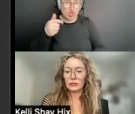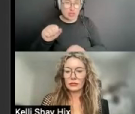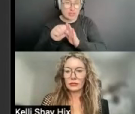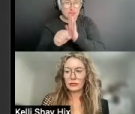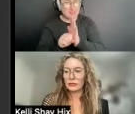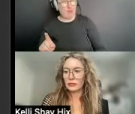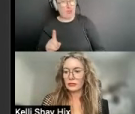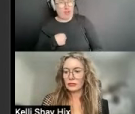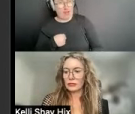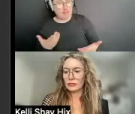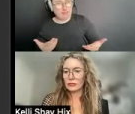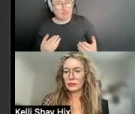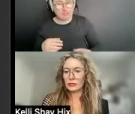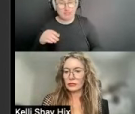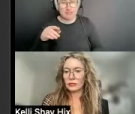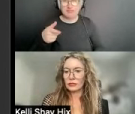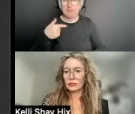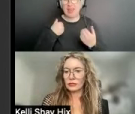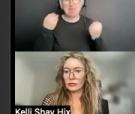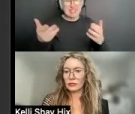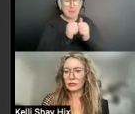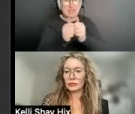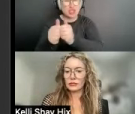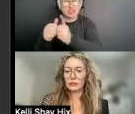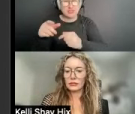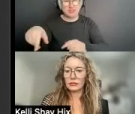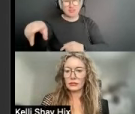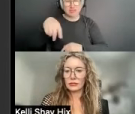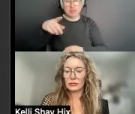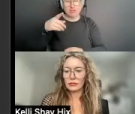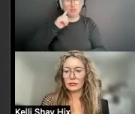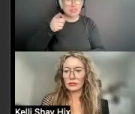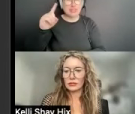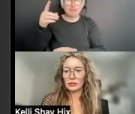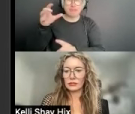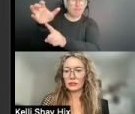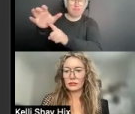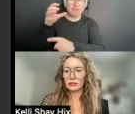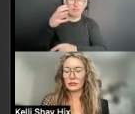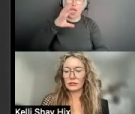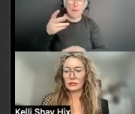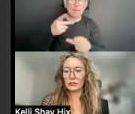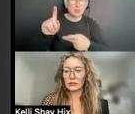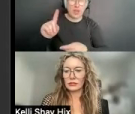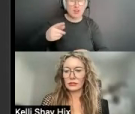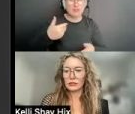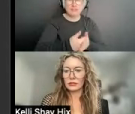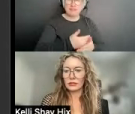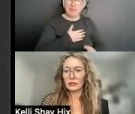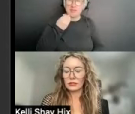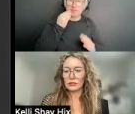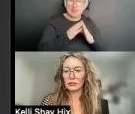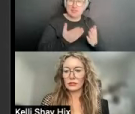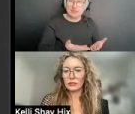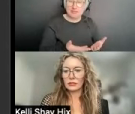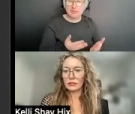talent search competition all over Georgia, and the hottest places were pretty close to my own hometown. So I would